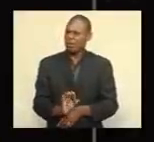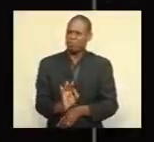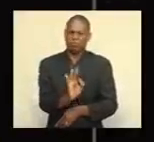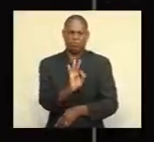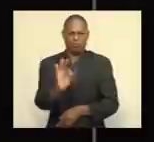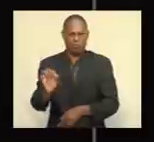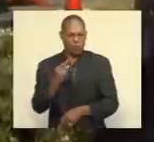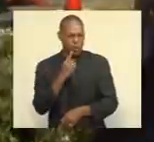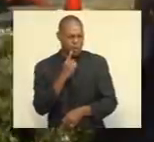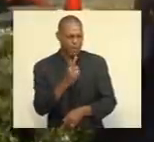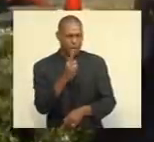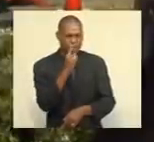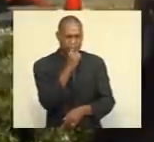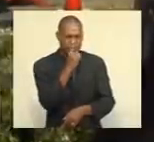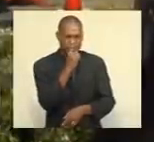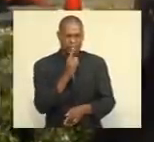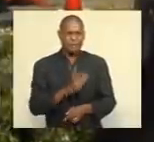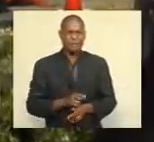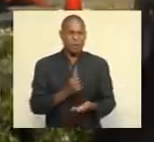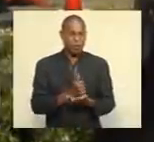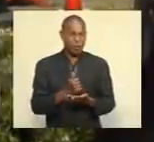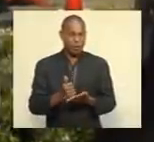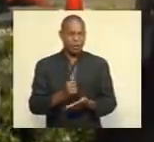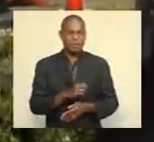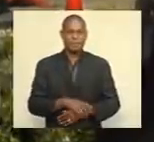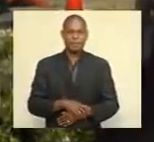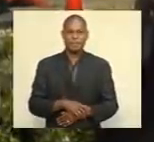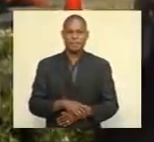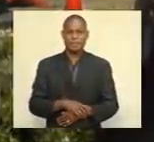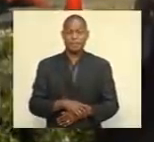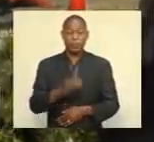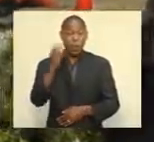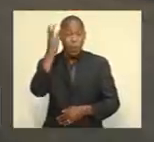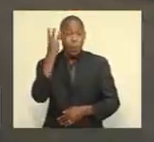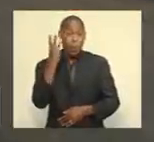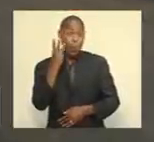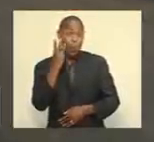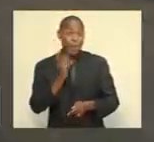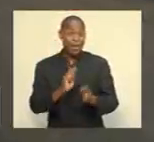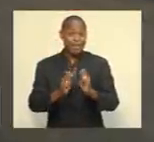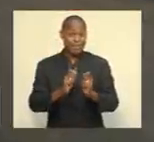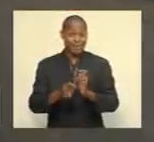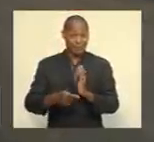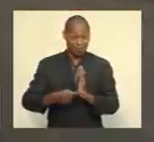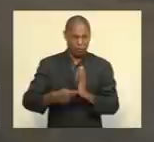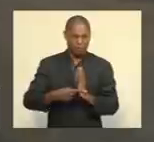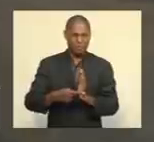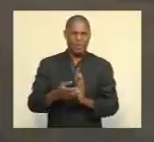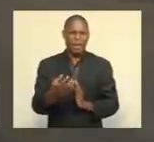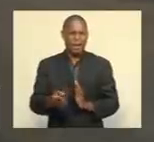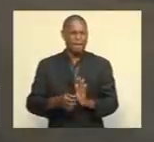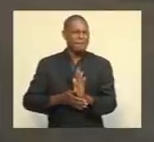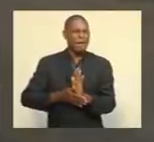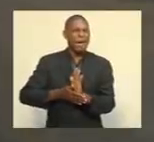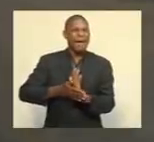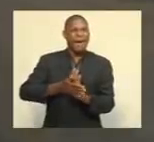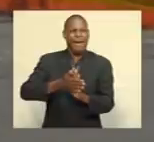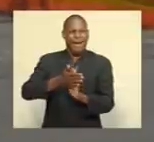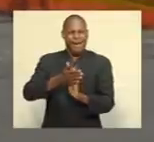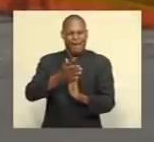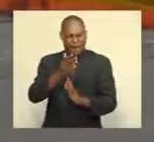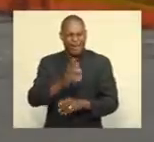Pranita Prakash reports. The woman who tested positive for COVID-19 this morning has a highly transmissible case.